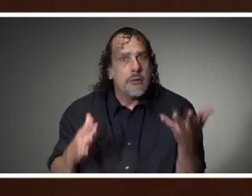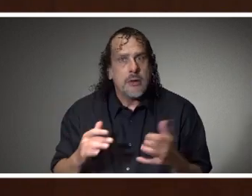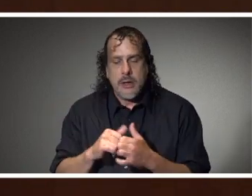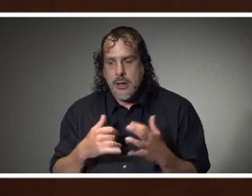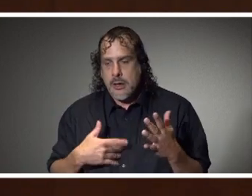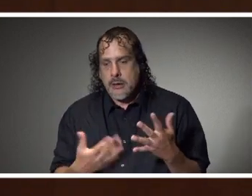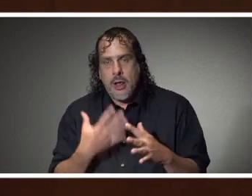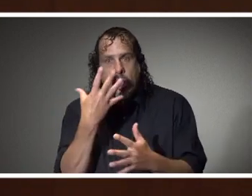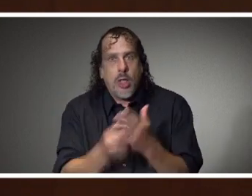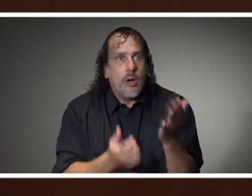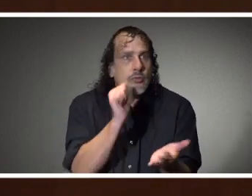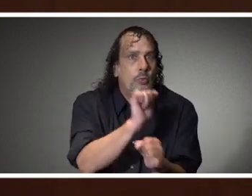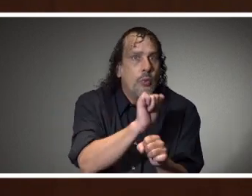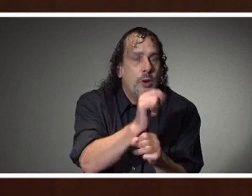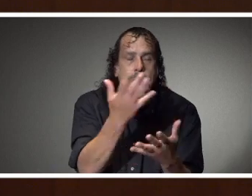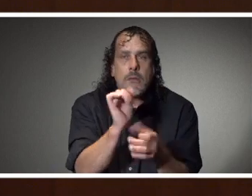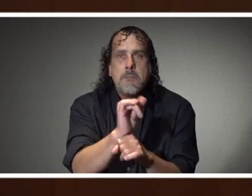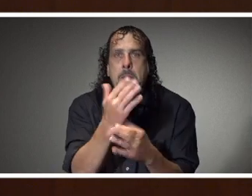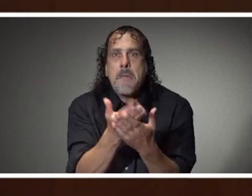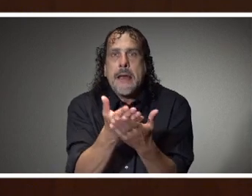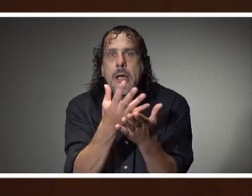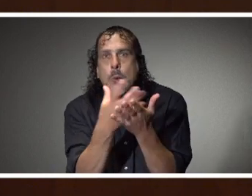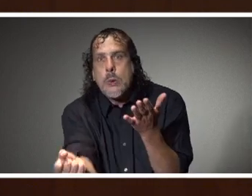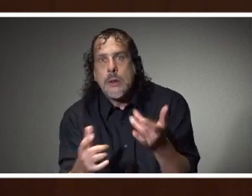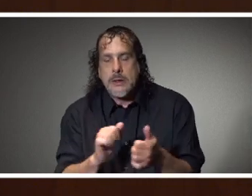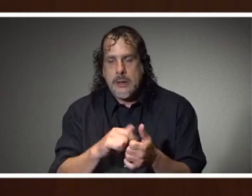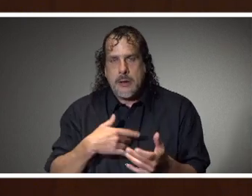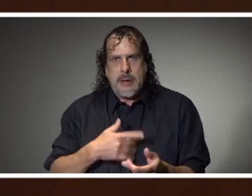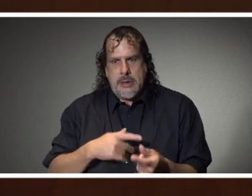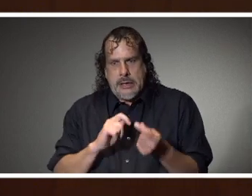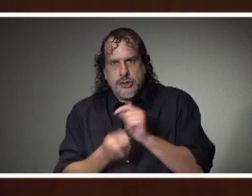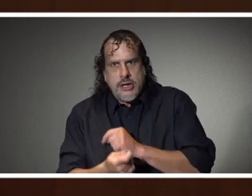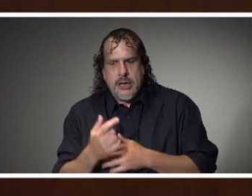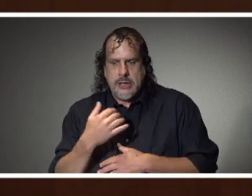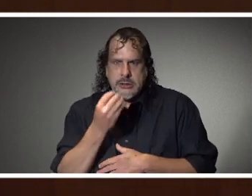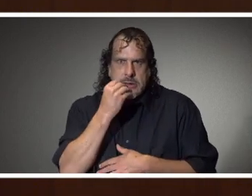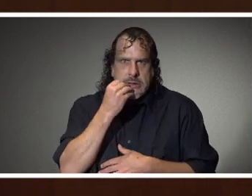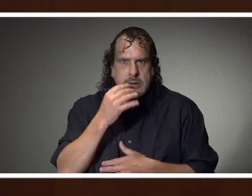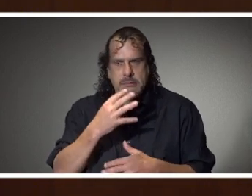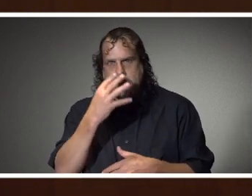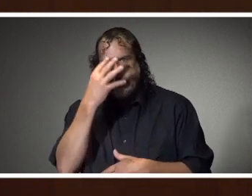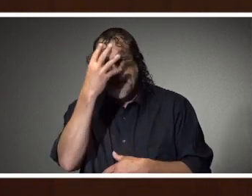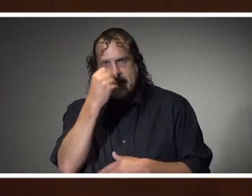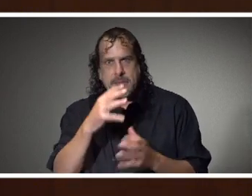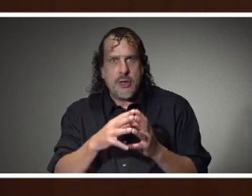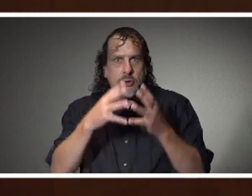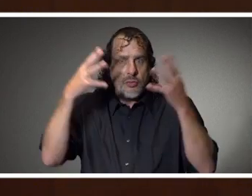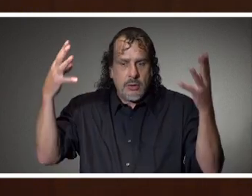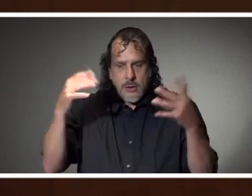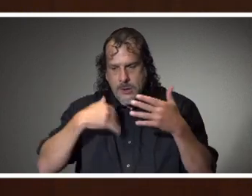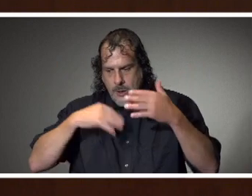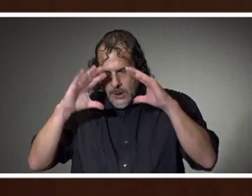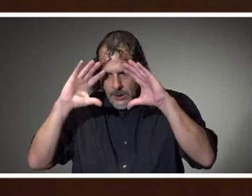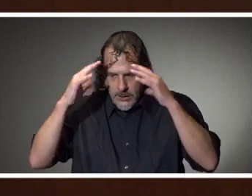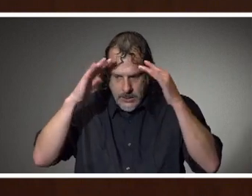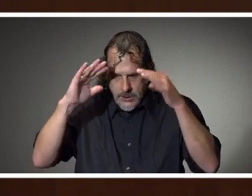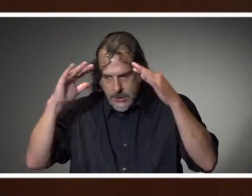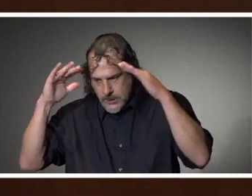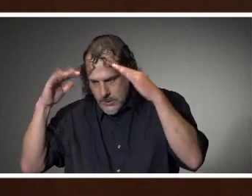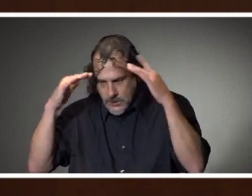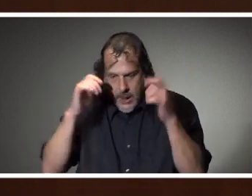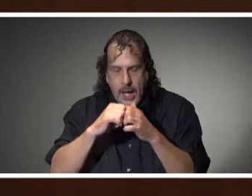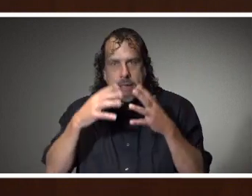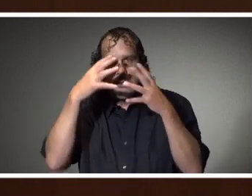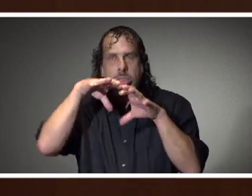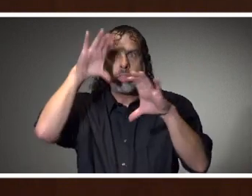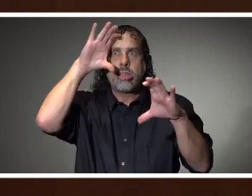of employment. It can be changes in your eating or sleeping habits. Maybe you're sleeping too much or you're not getting enough sleep.